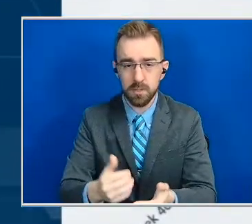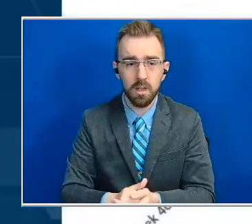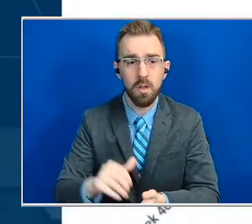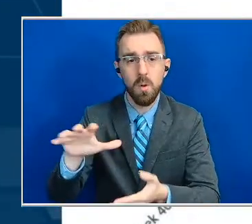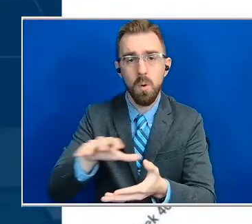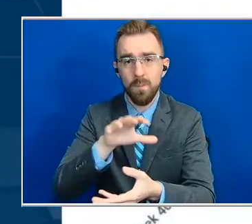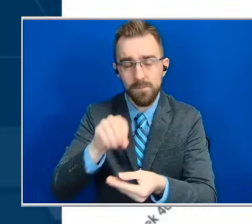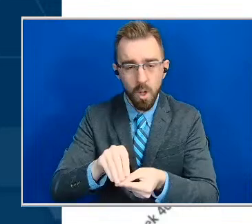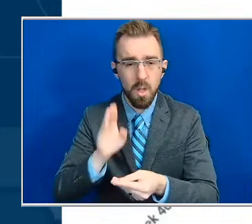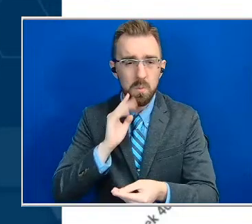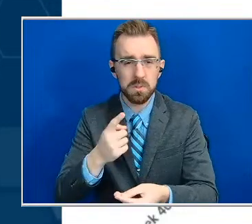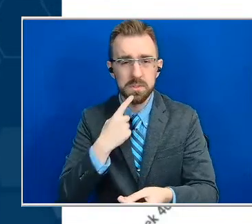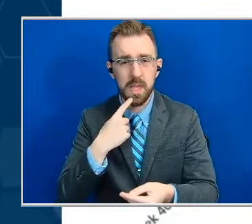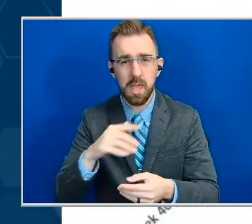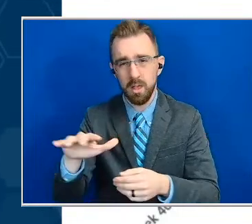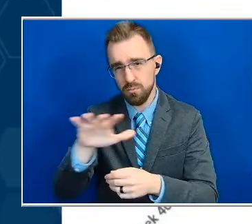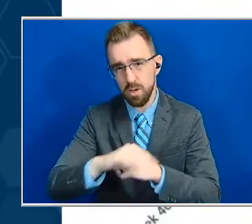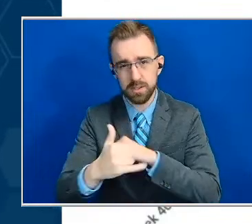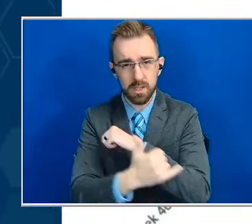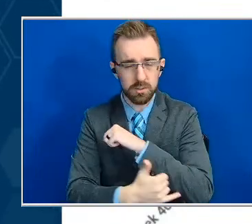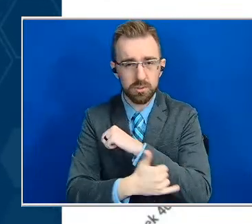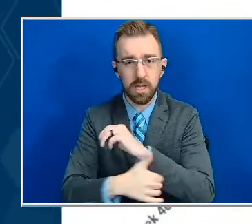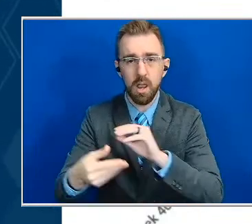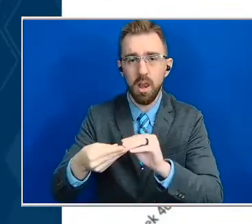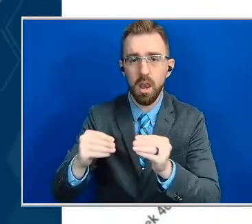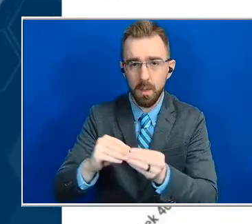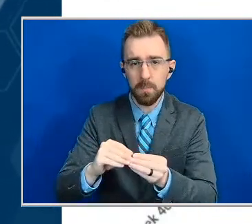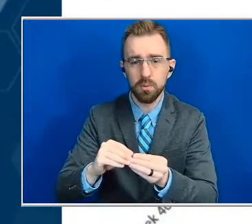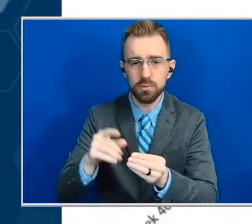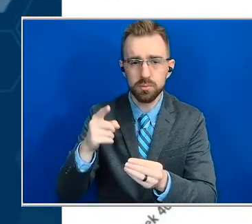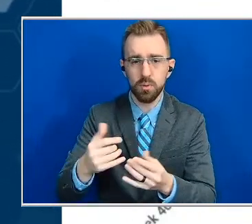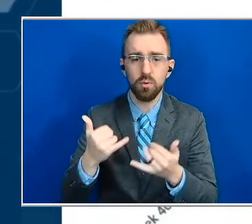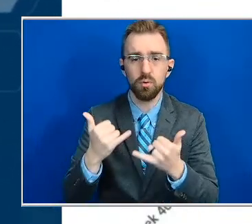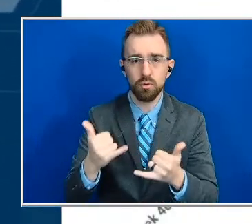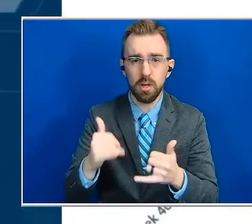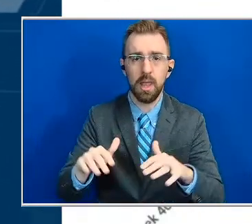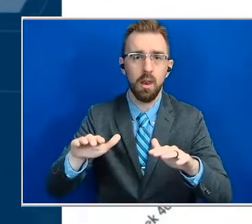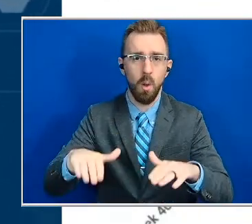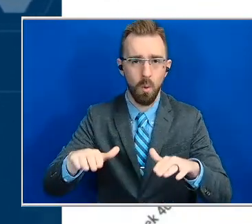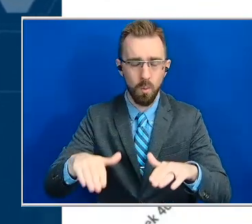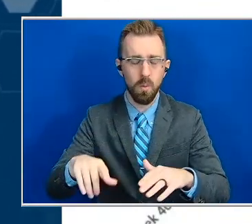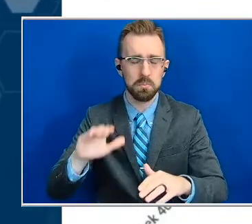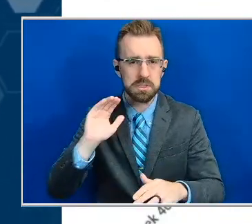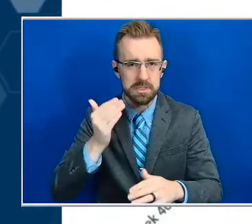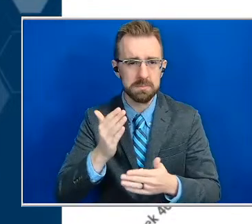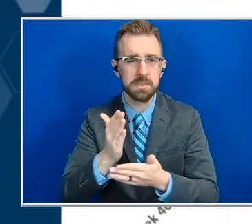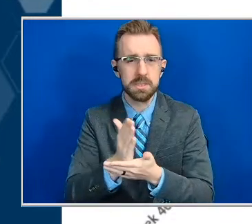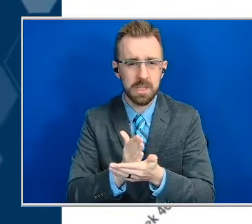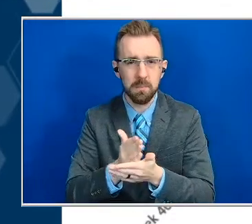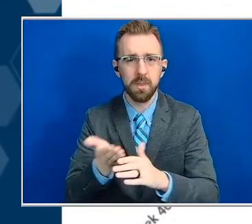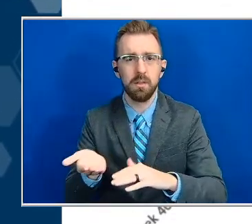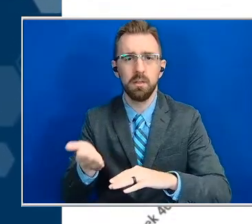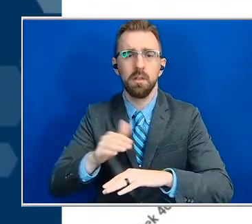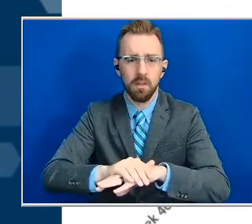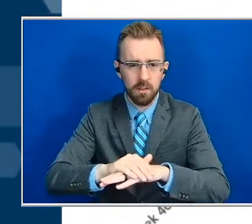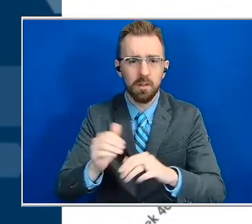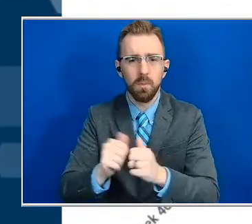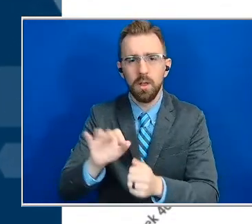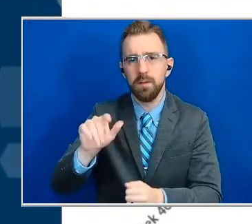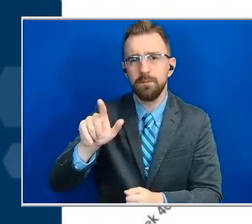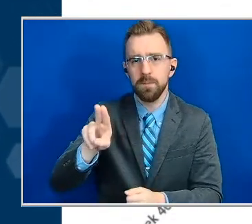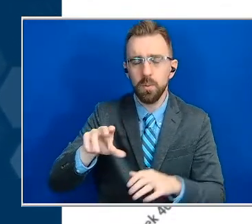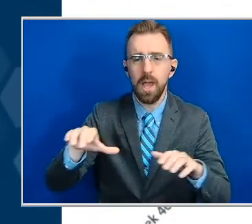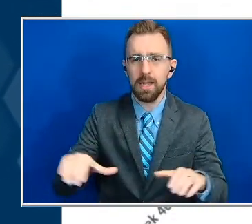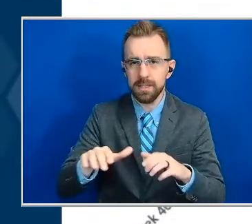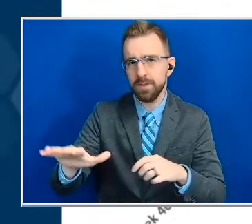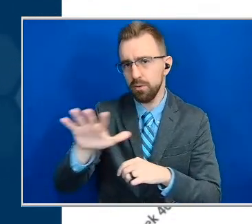in the nation, the numbers are currently low, but there seems to be some increase in the influenza activity around the nation.